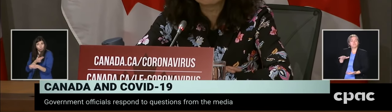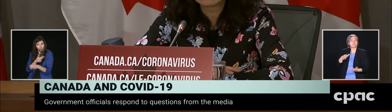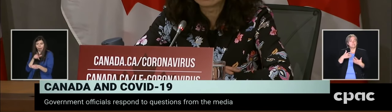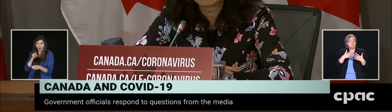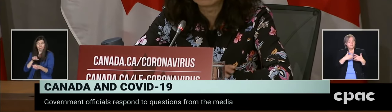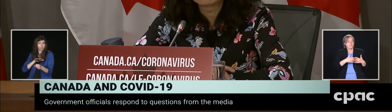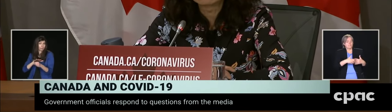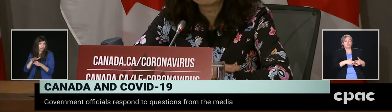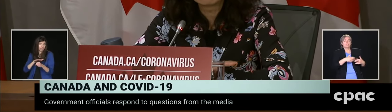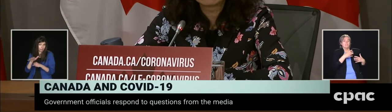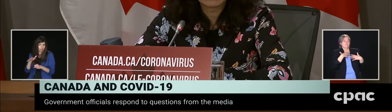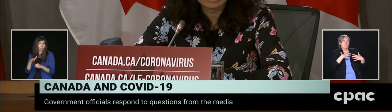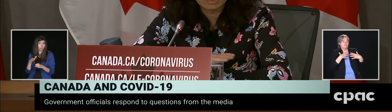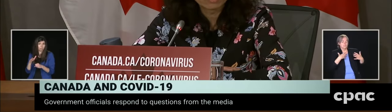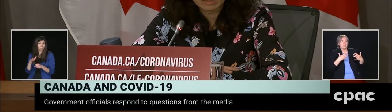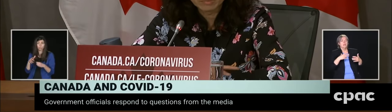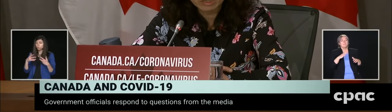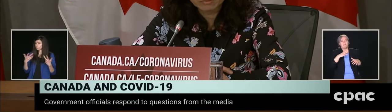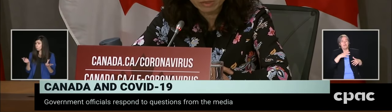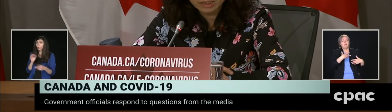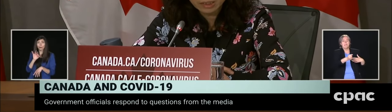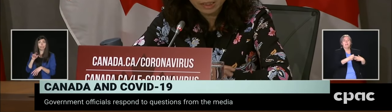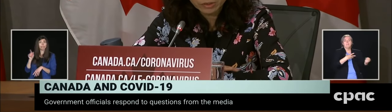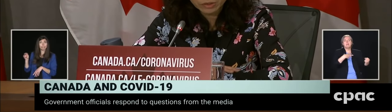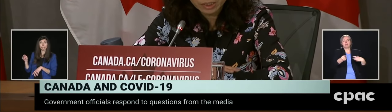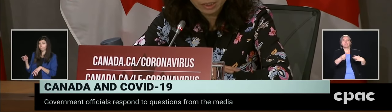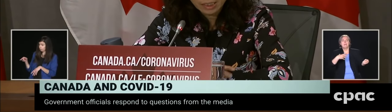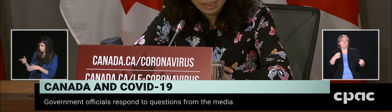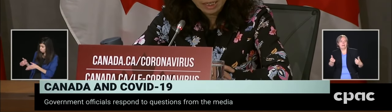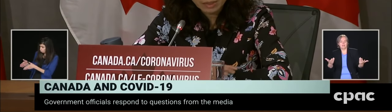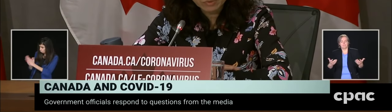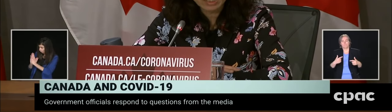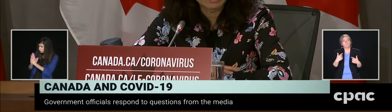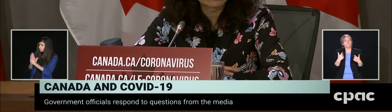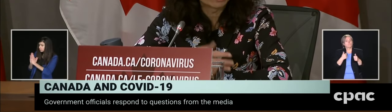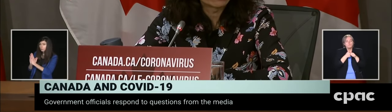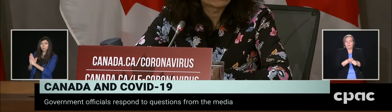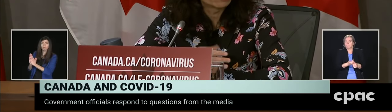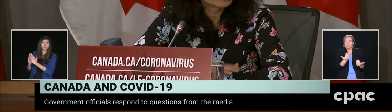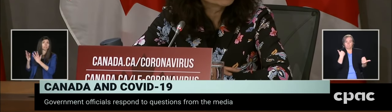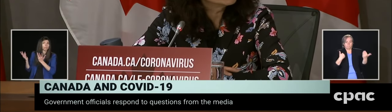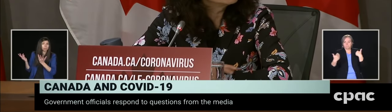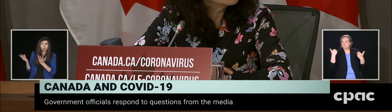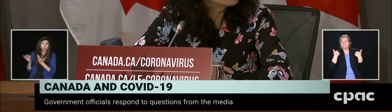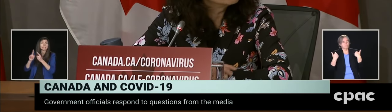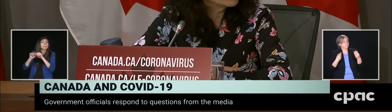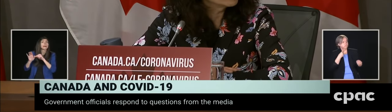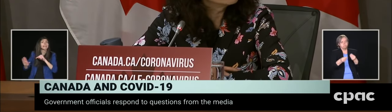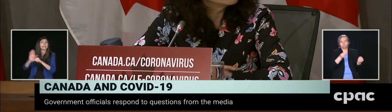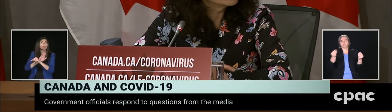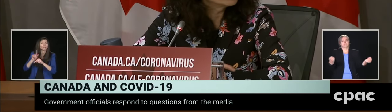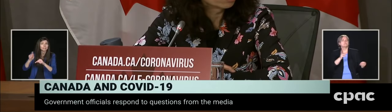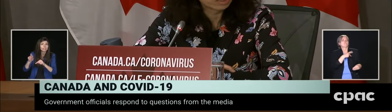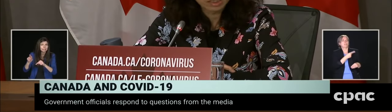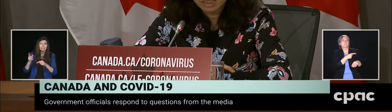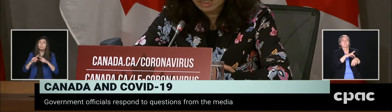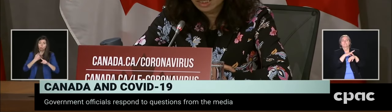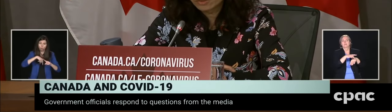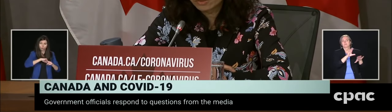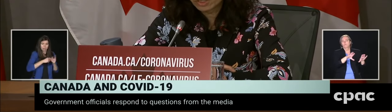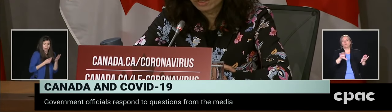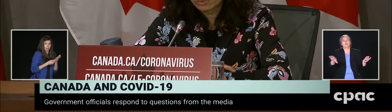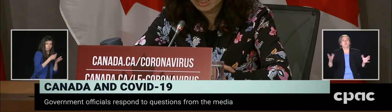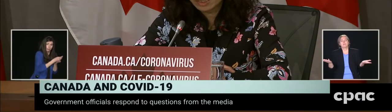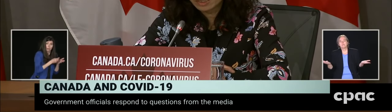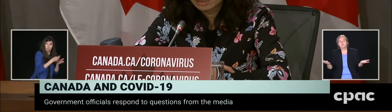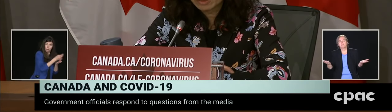to a whole number of provinces and territories, and we are acquiring more, as you have heard.